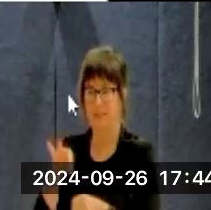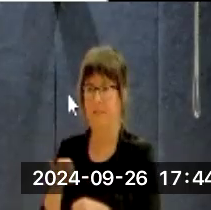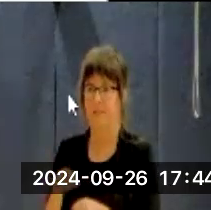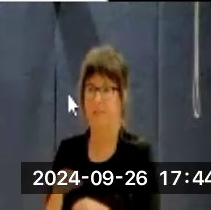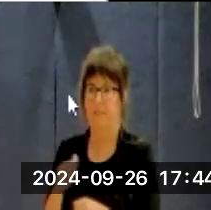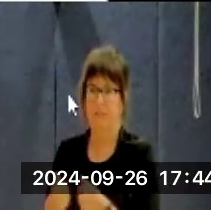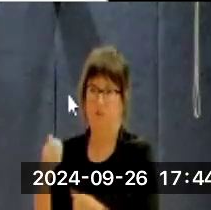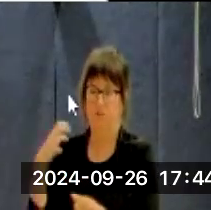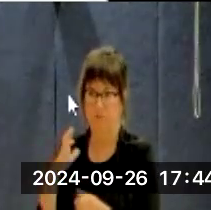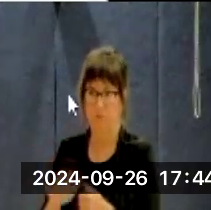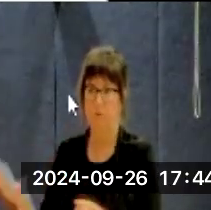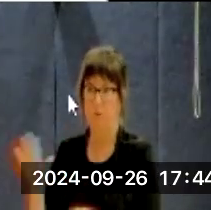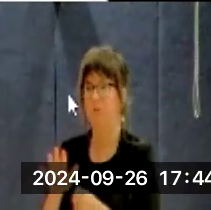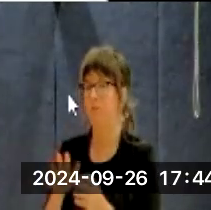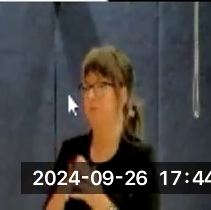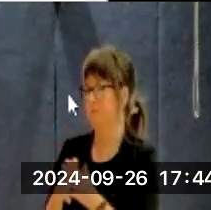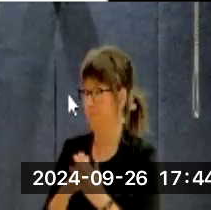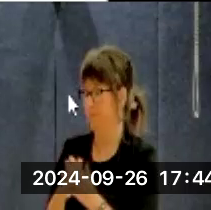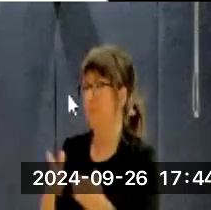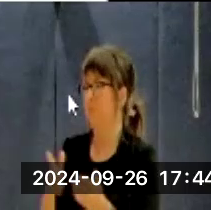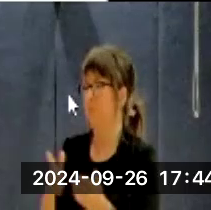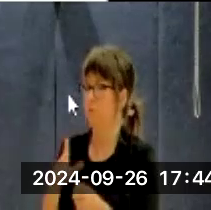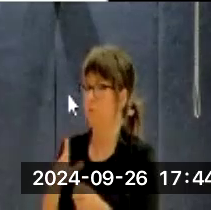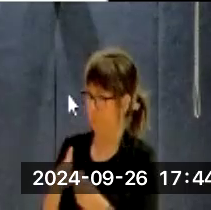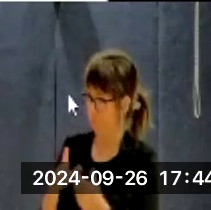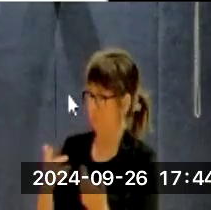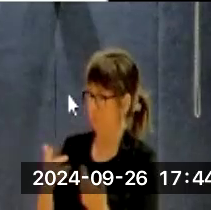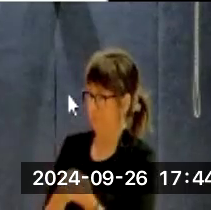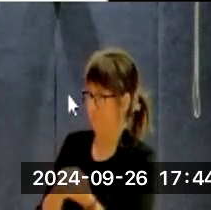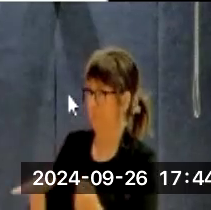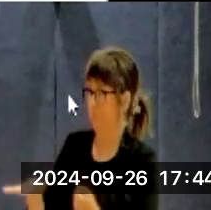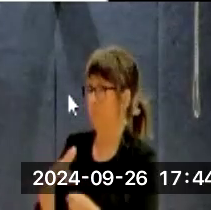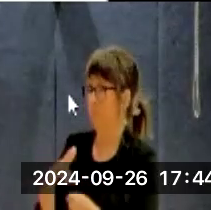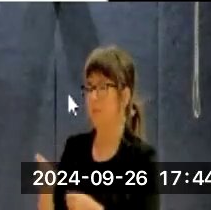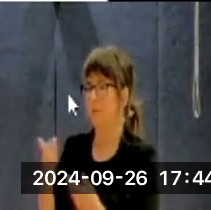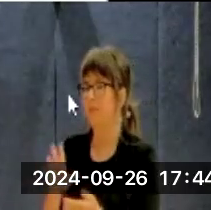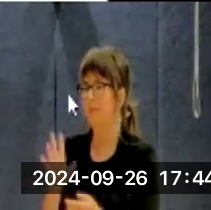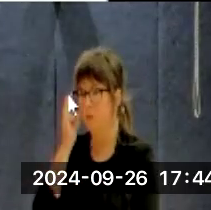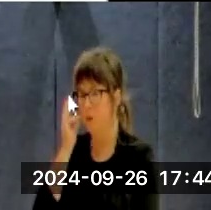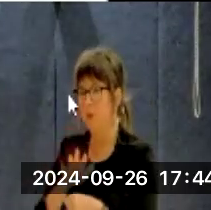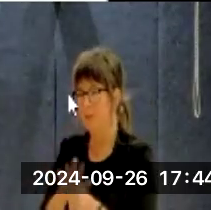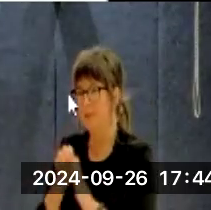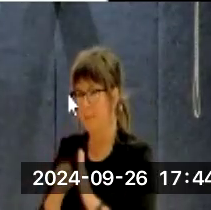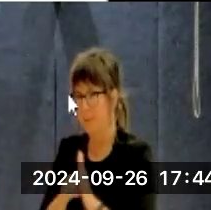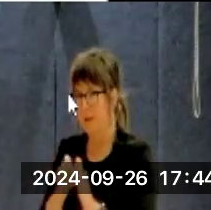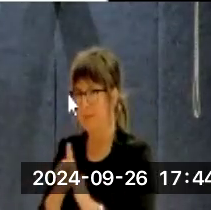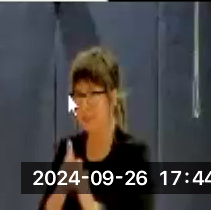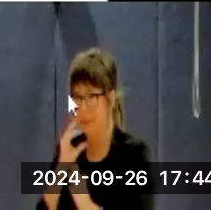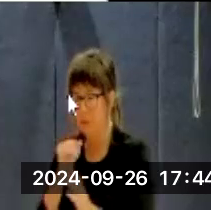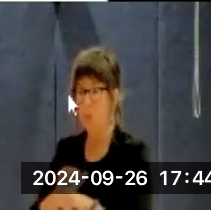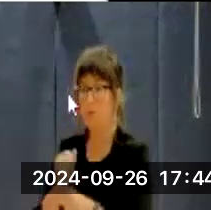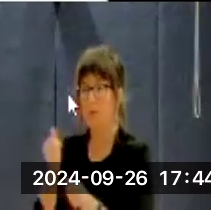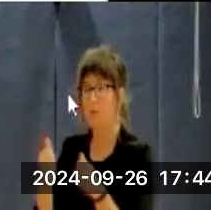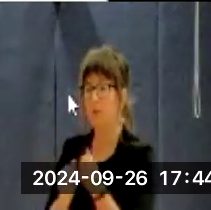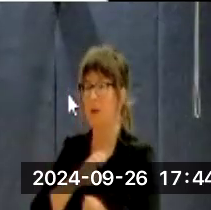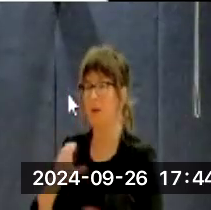progress change for the disability community. He brings significant local, state, and federal policy experience, having worked for